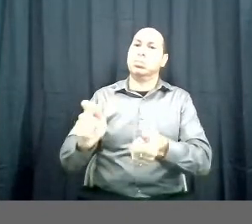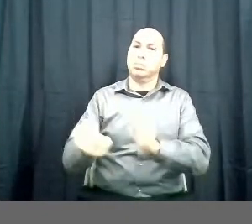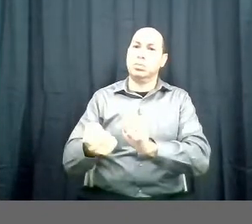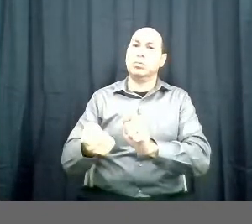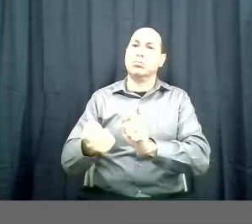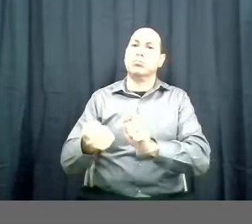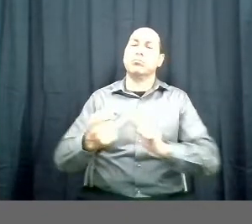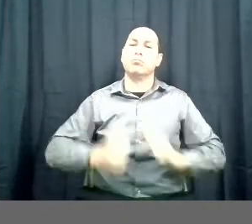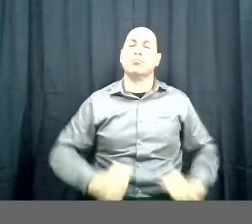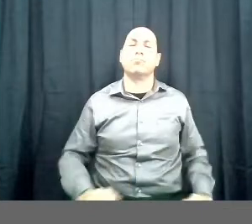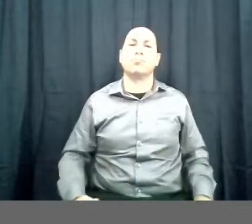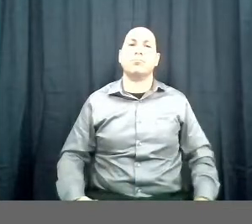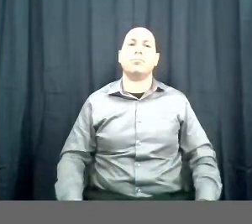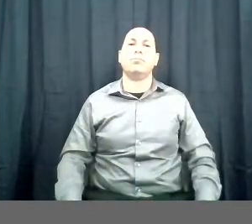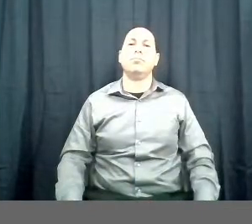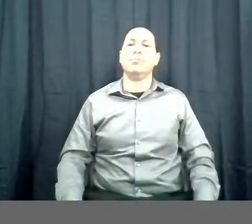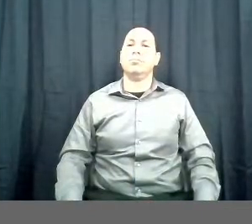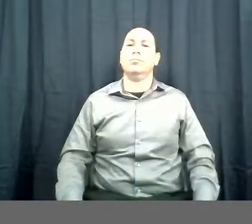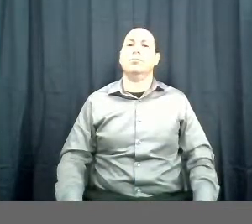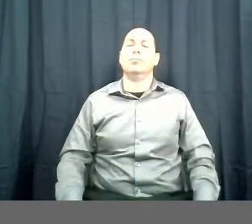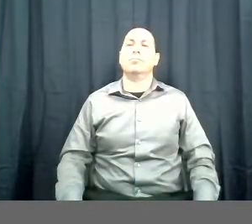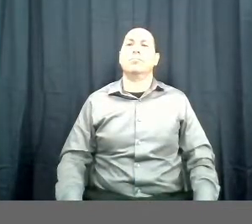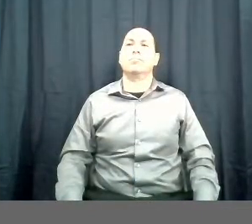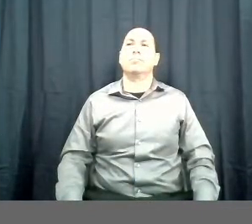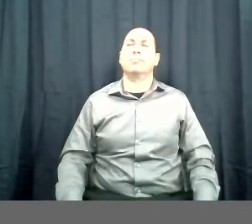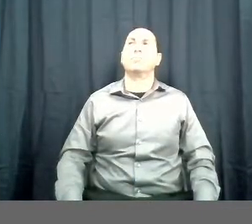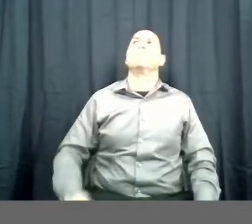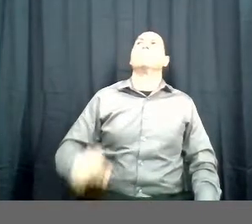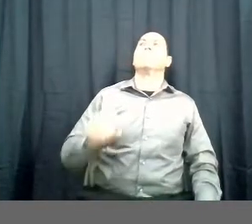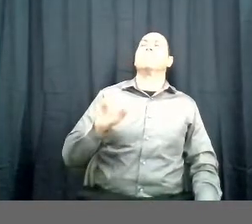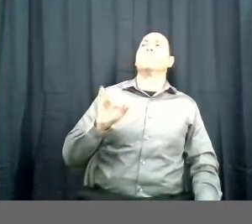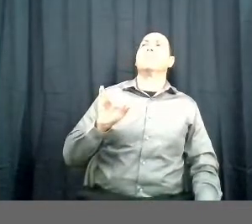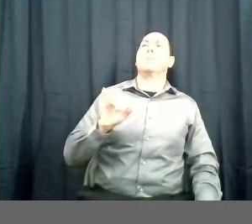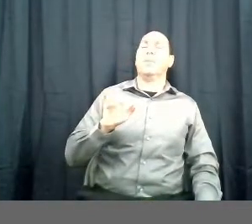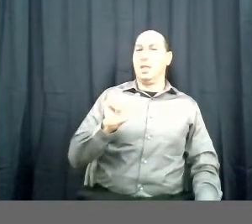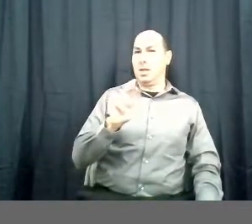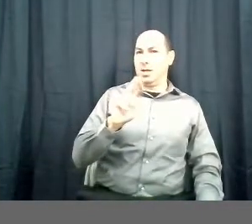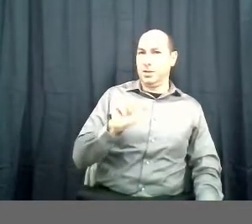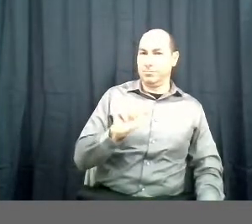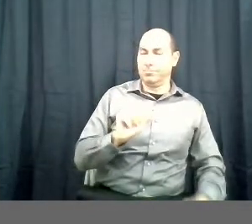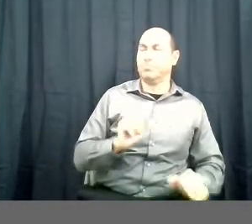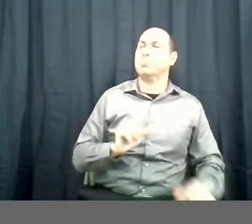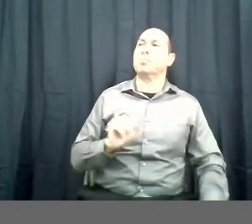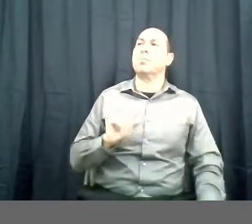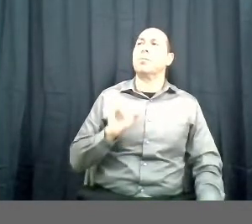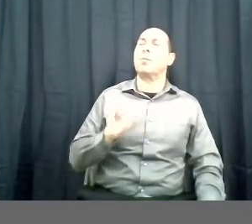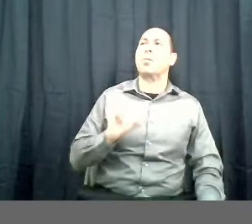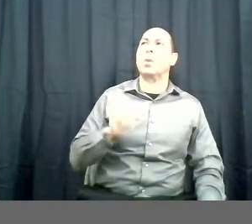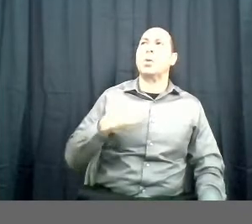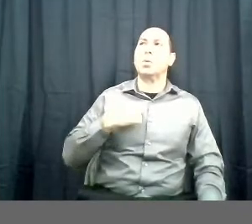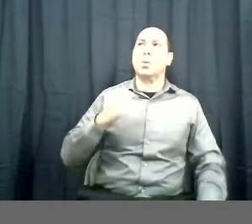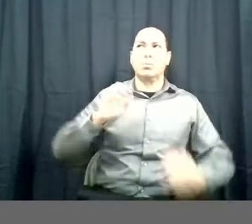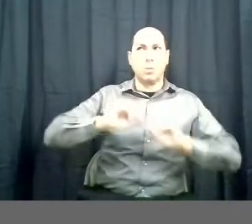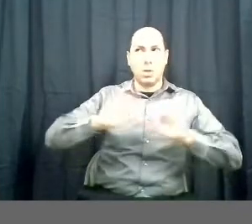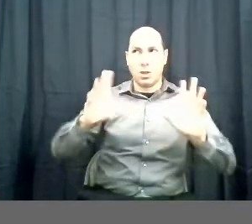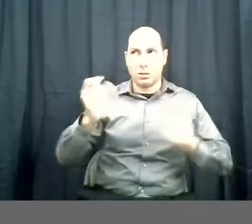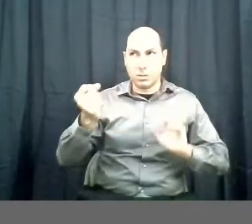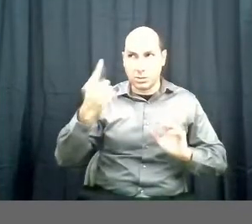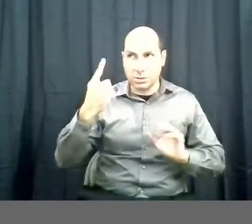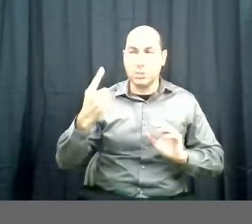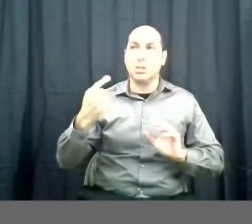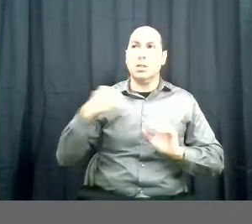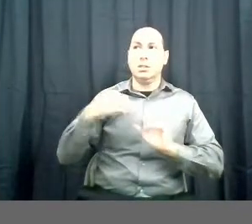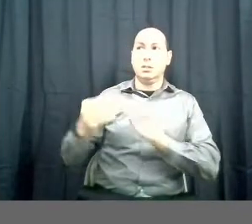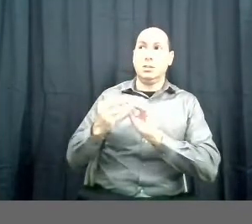Thank you. And sorry, just to make sure it's crystal clear. And so the parameters for the negotiation that would be